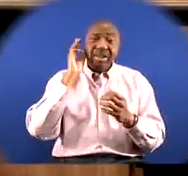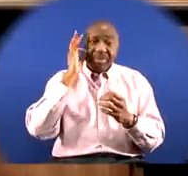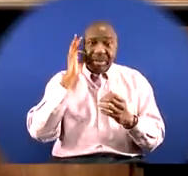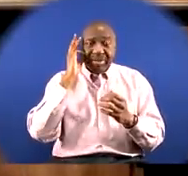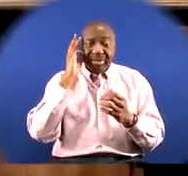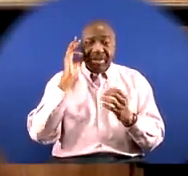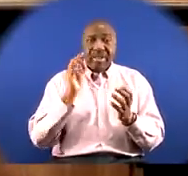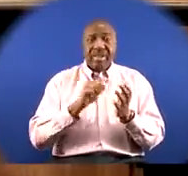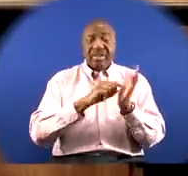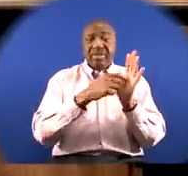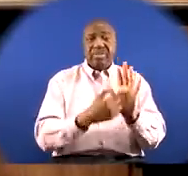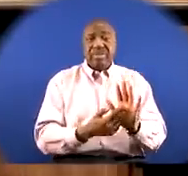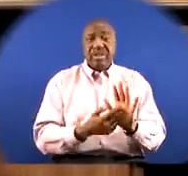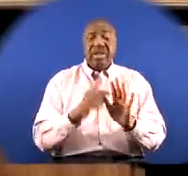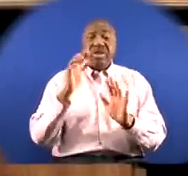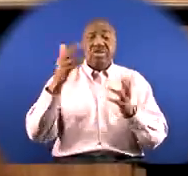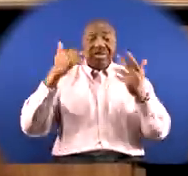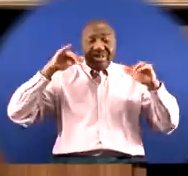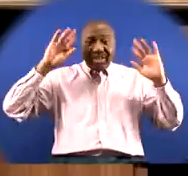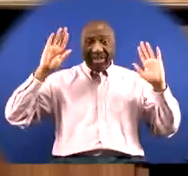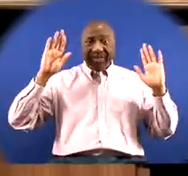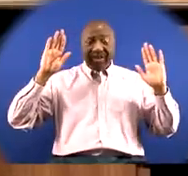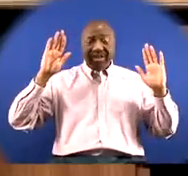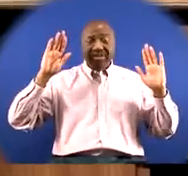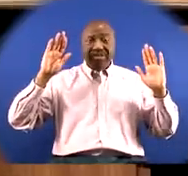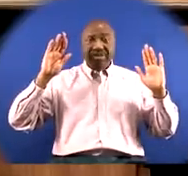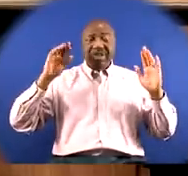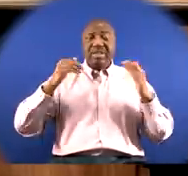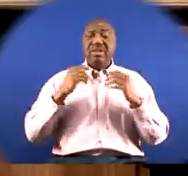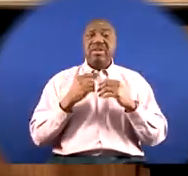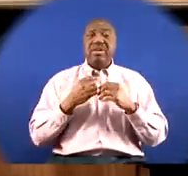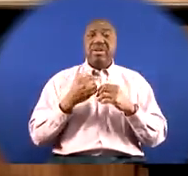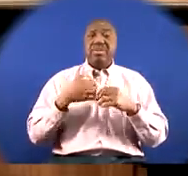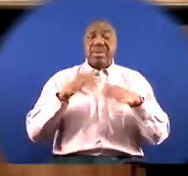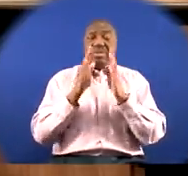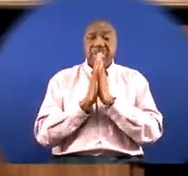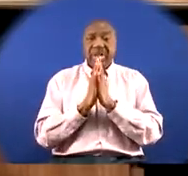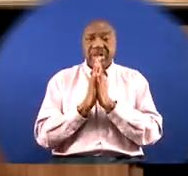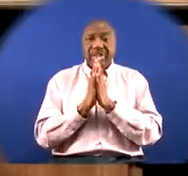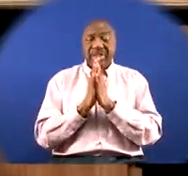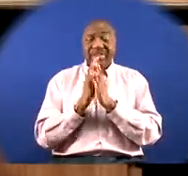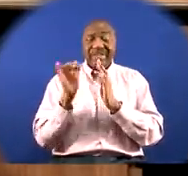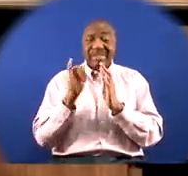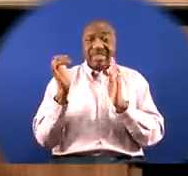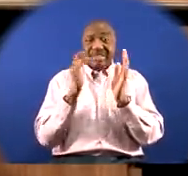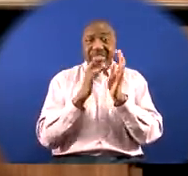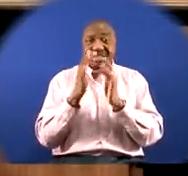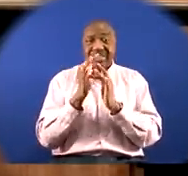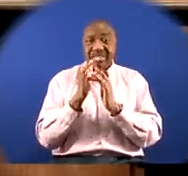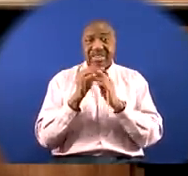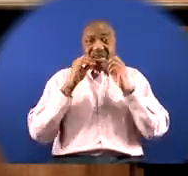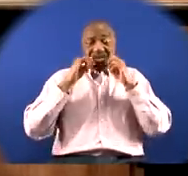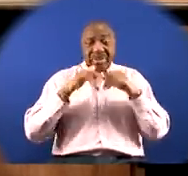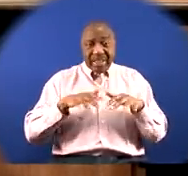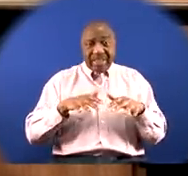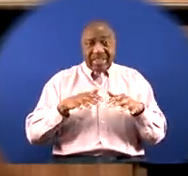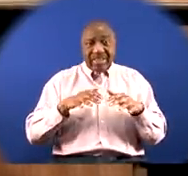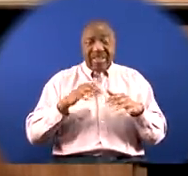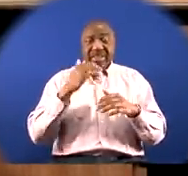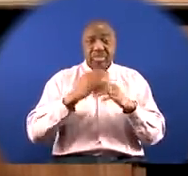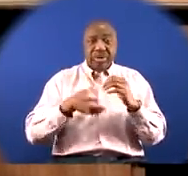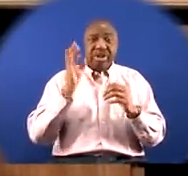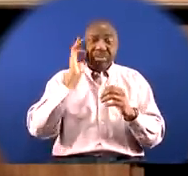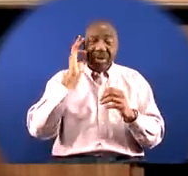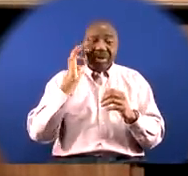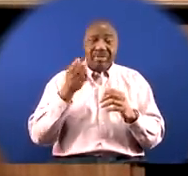represent your great sacrifice. And we ask, as Jesus, that you would bless these elements for